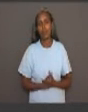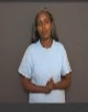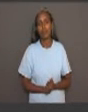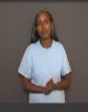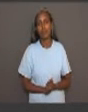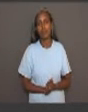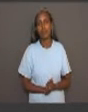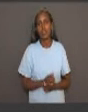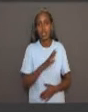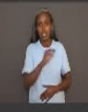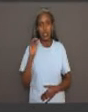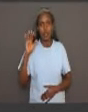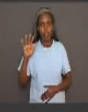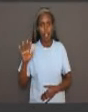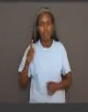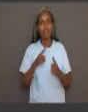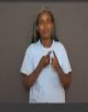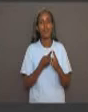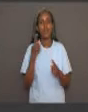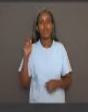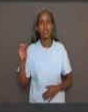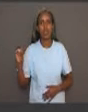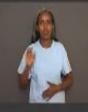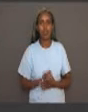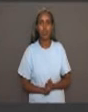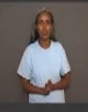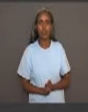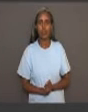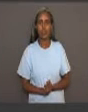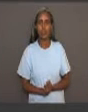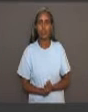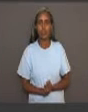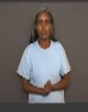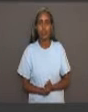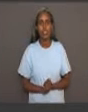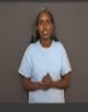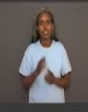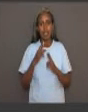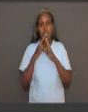0 from 2, and 5 from 0.